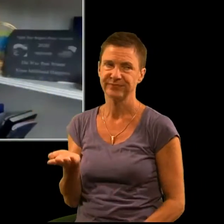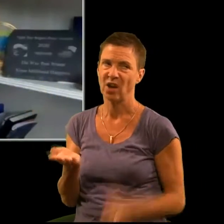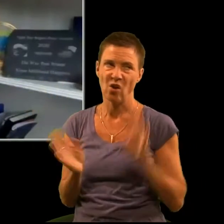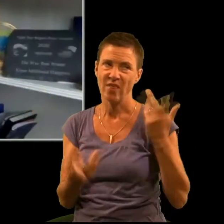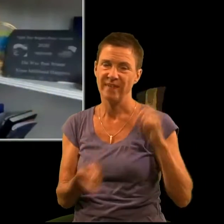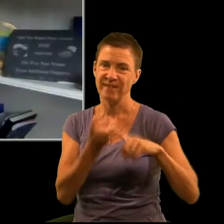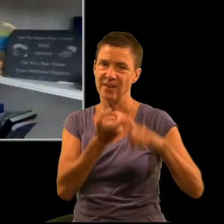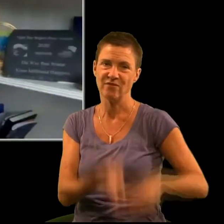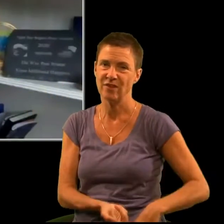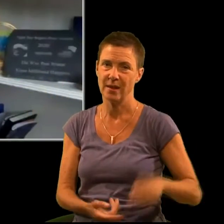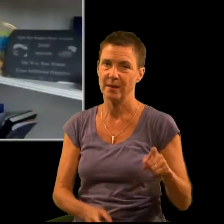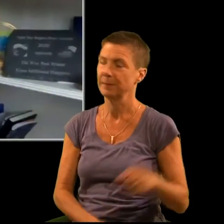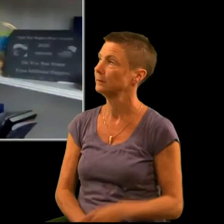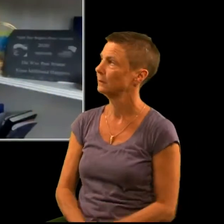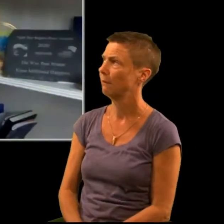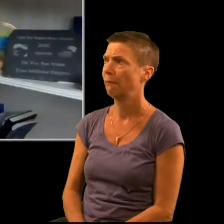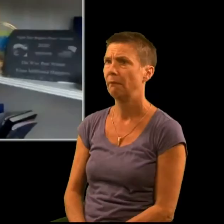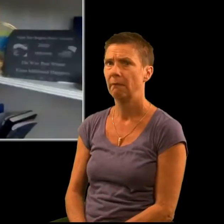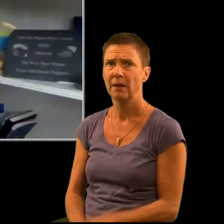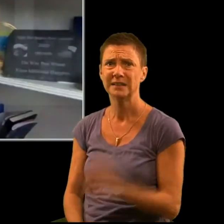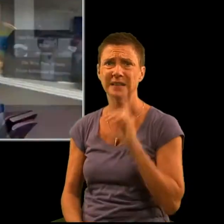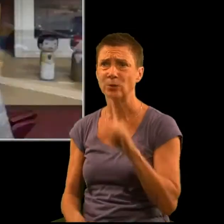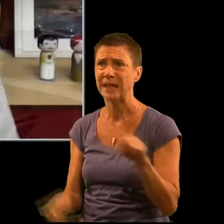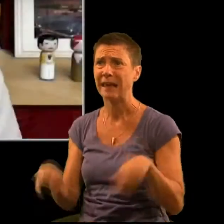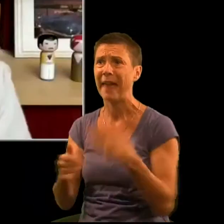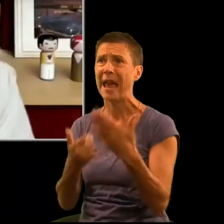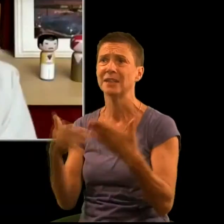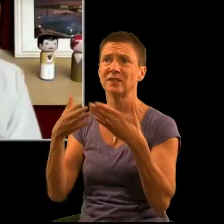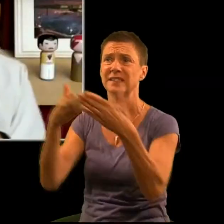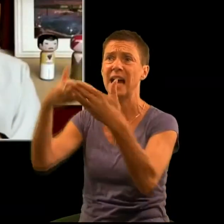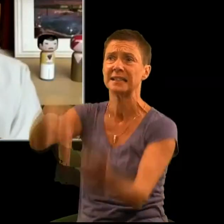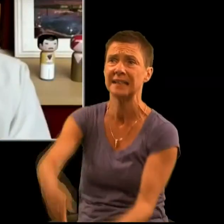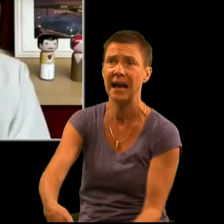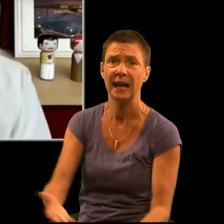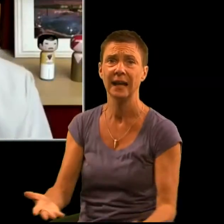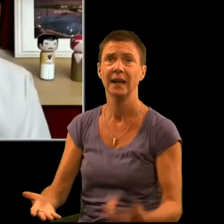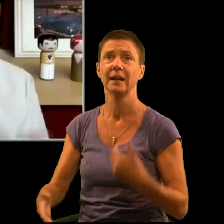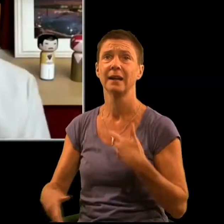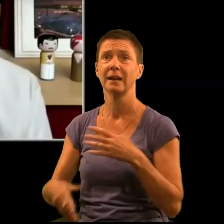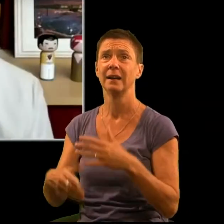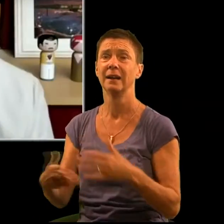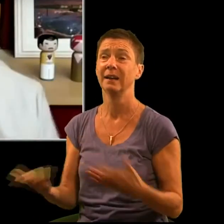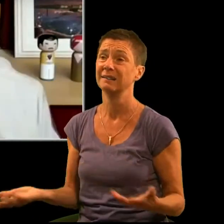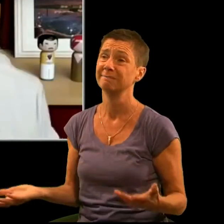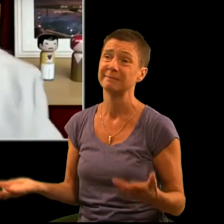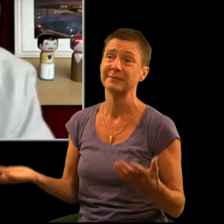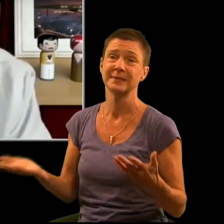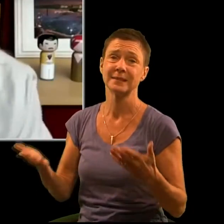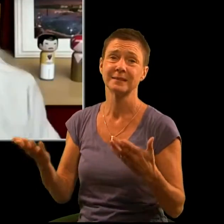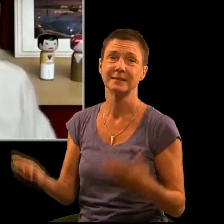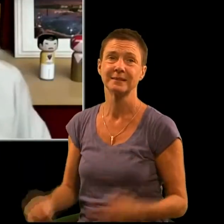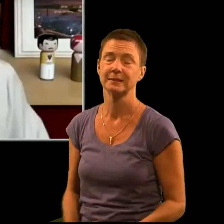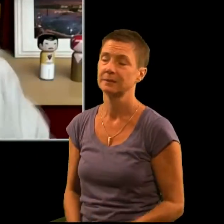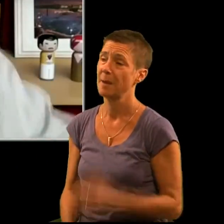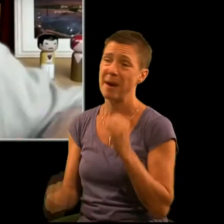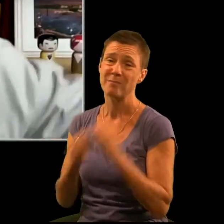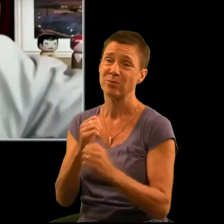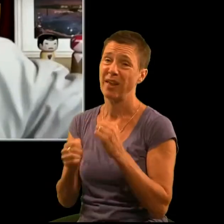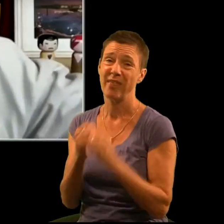upon. Yeah, that sounds like the end of Titanic. You're on the bed. I'm sorry. Yeah,